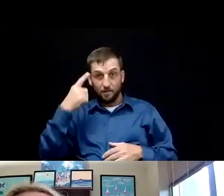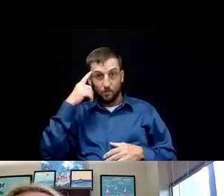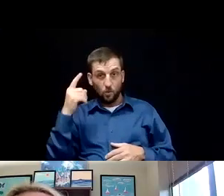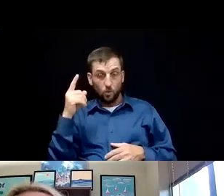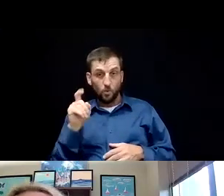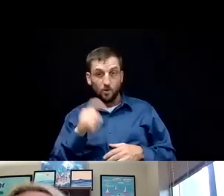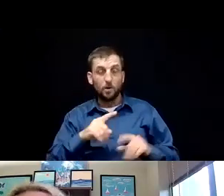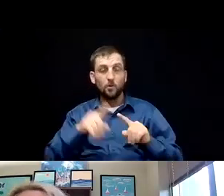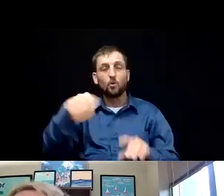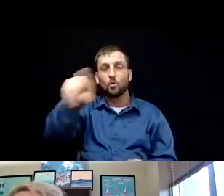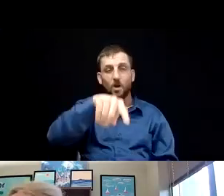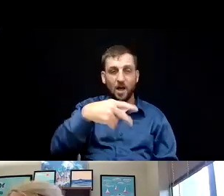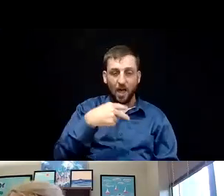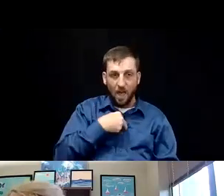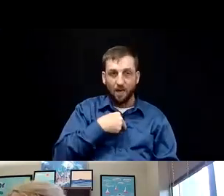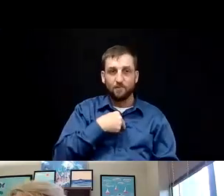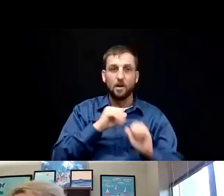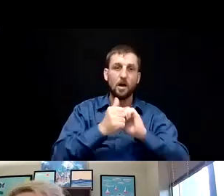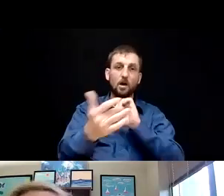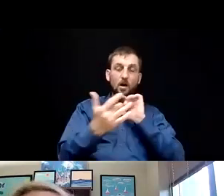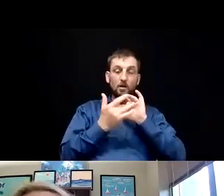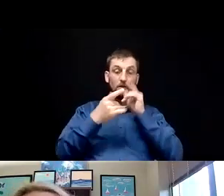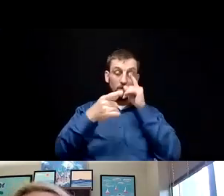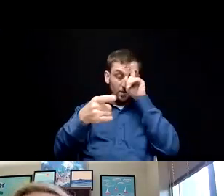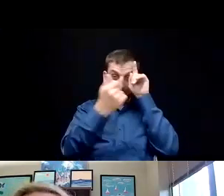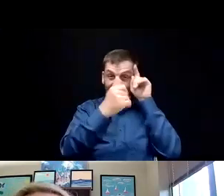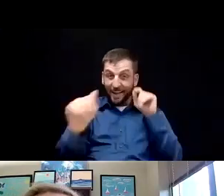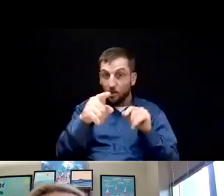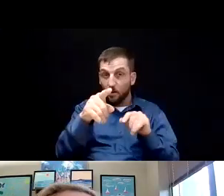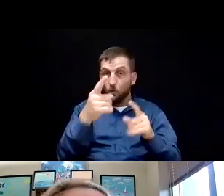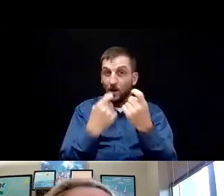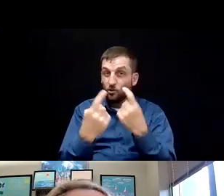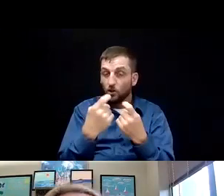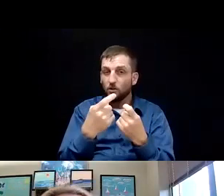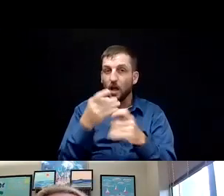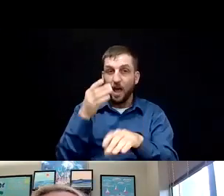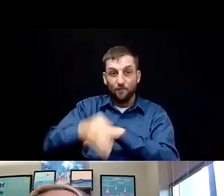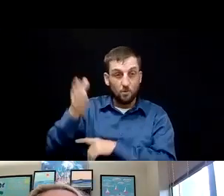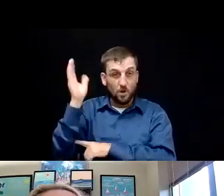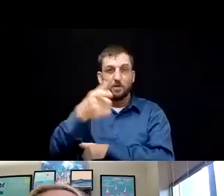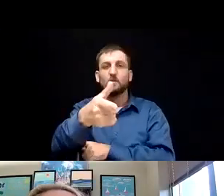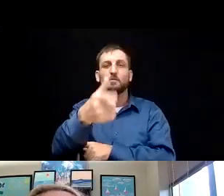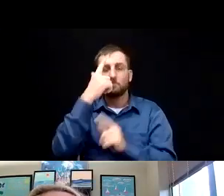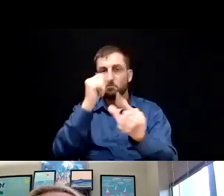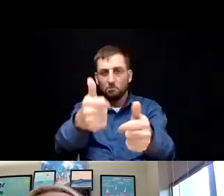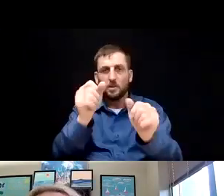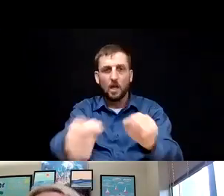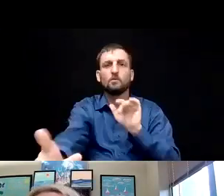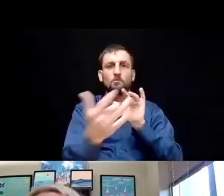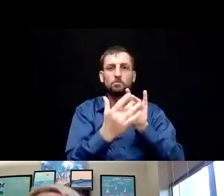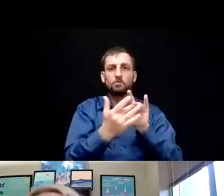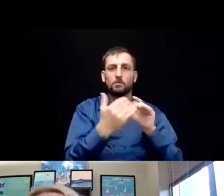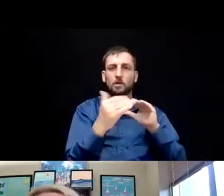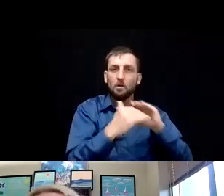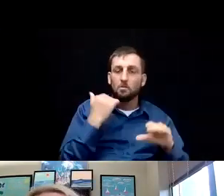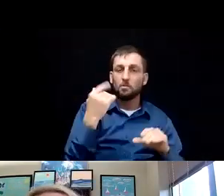contact information. And if you have follow-up questions, feel free to reach out to us after the presentation. So this just tells you,